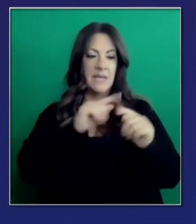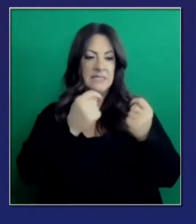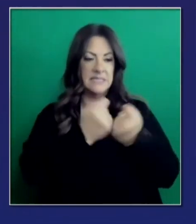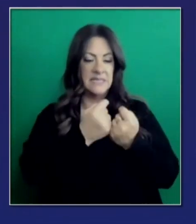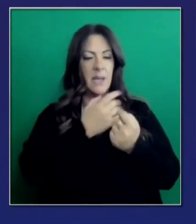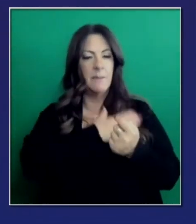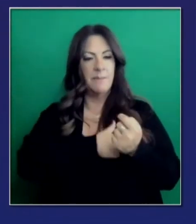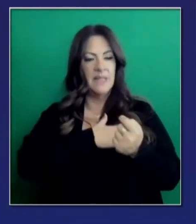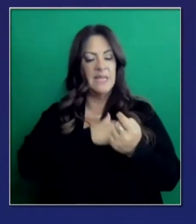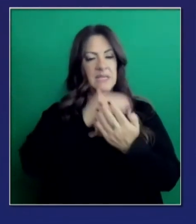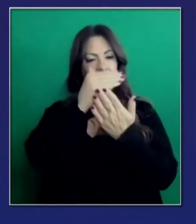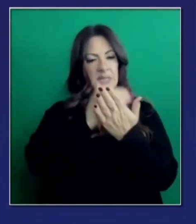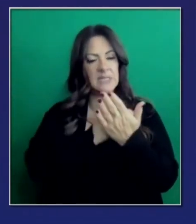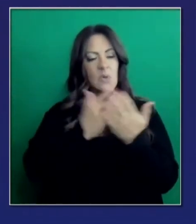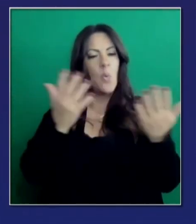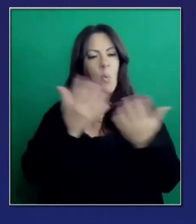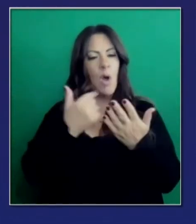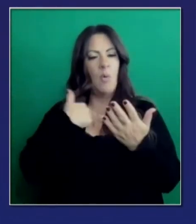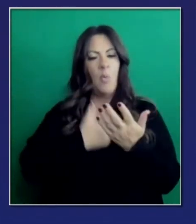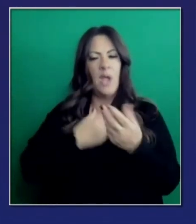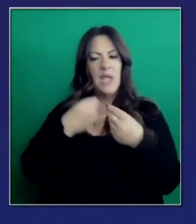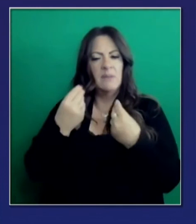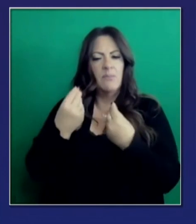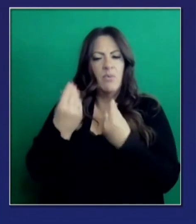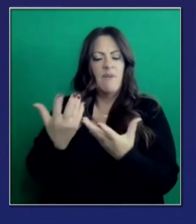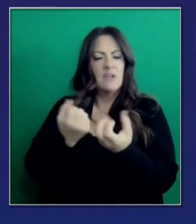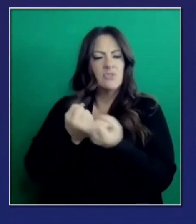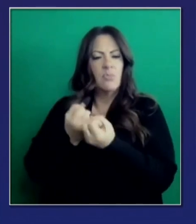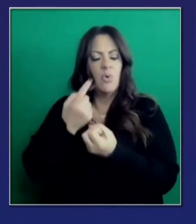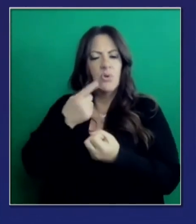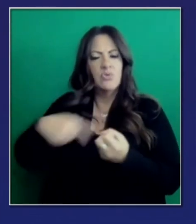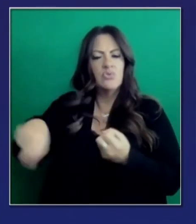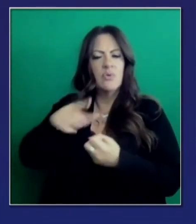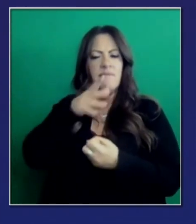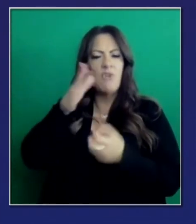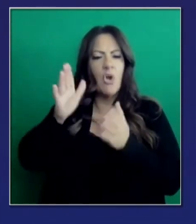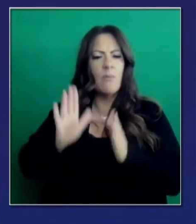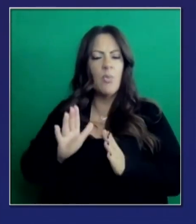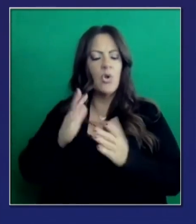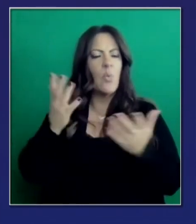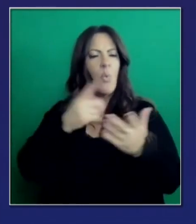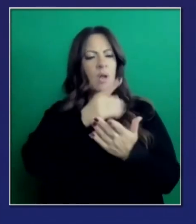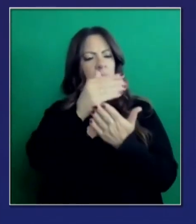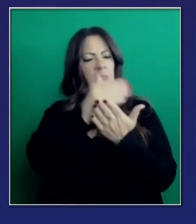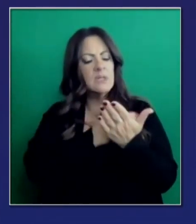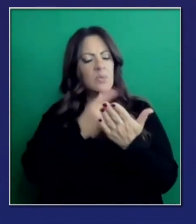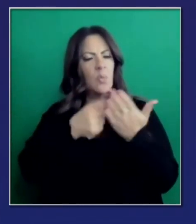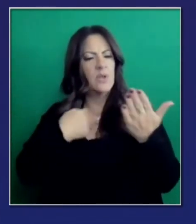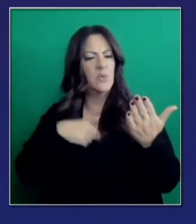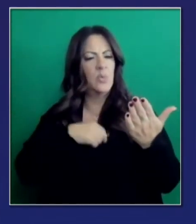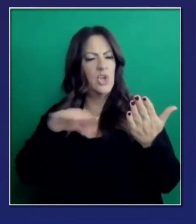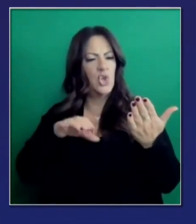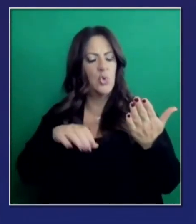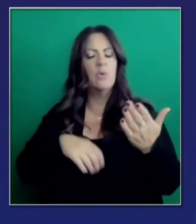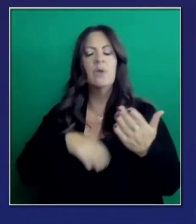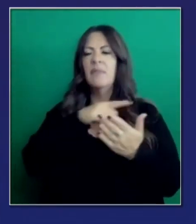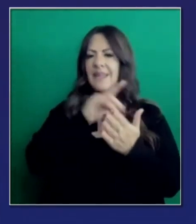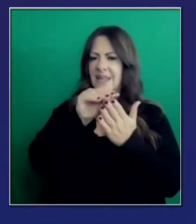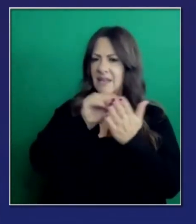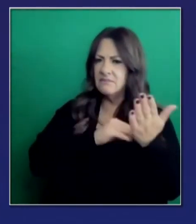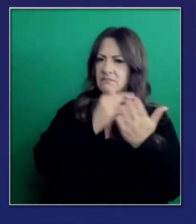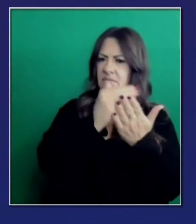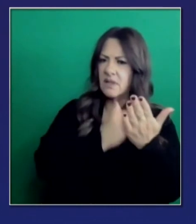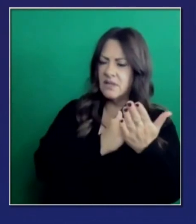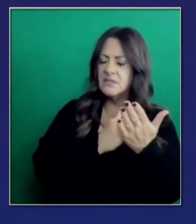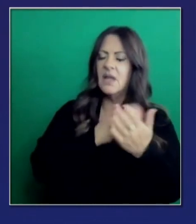farm workers since the beginning of this pandemic, and what we're proposing to do that will directly and indirectly